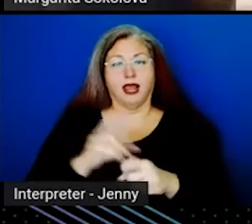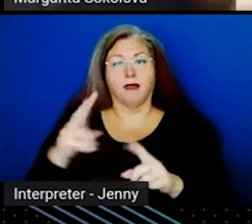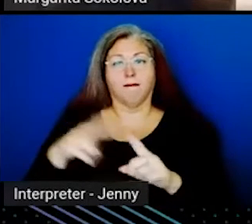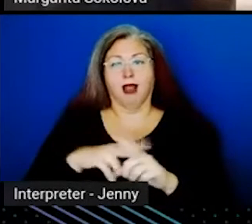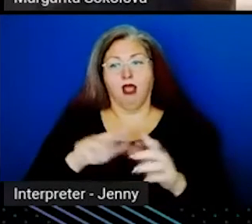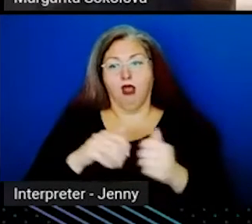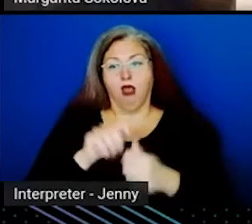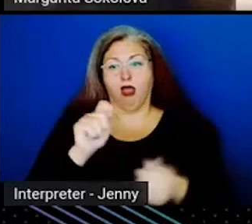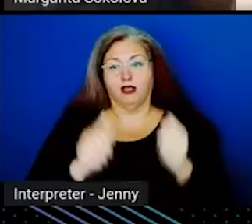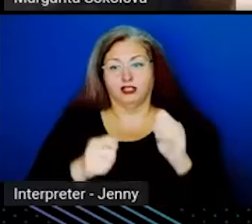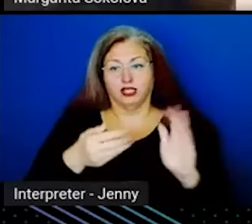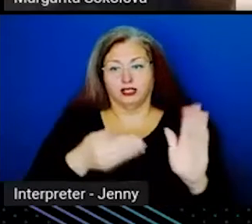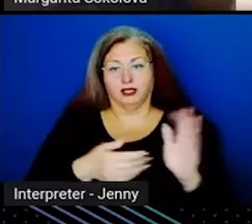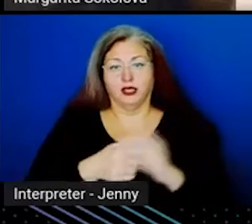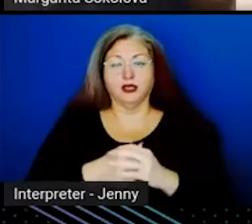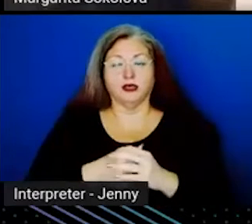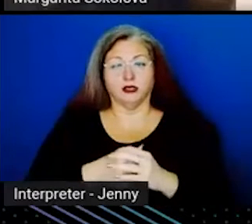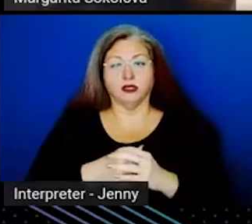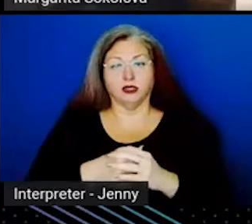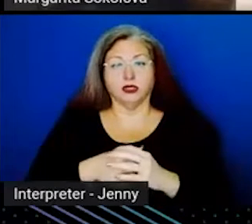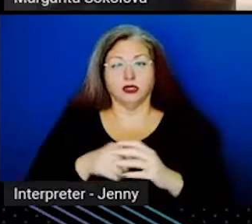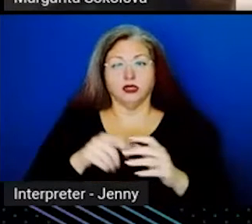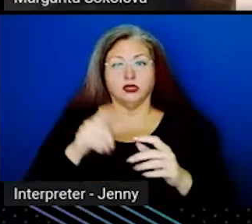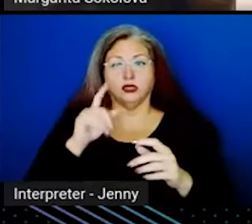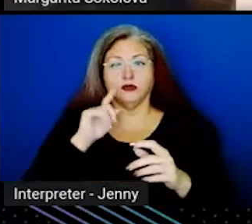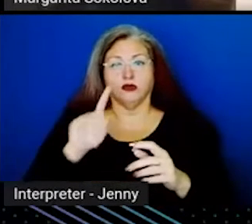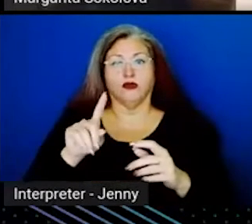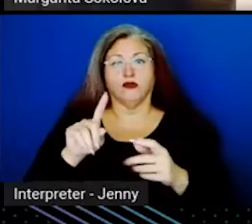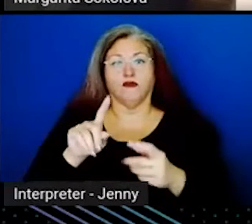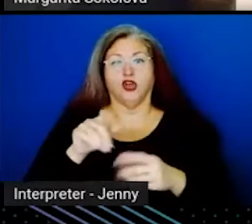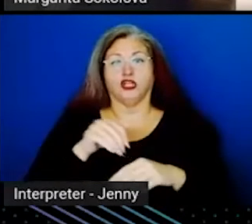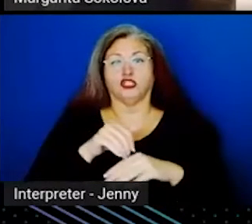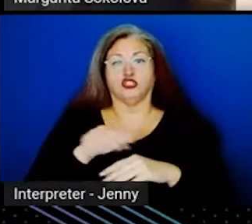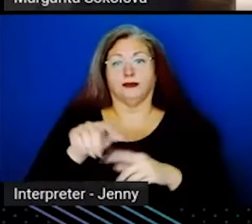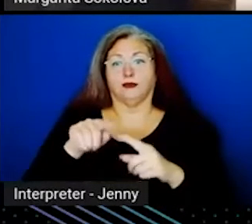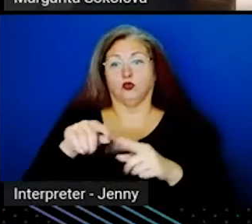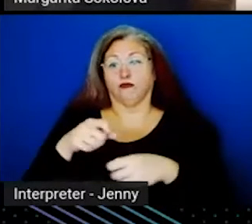there to ship them to production.